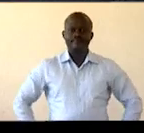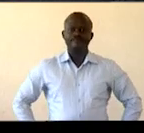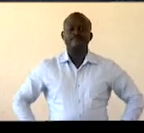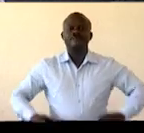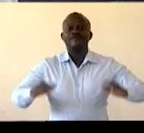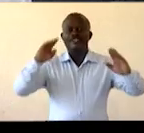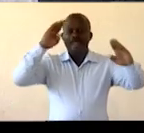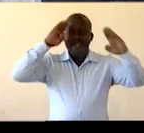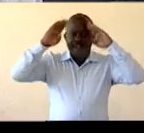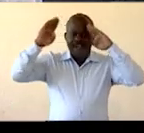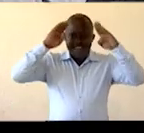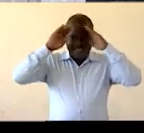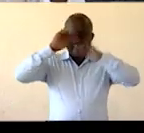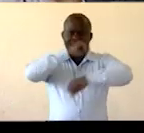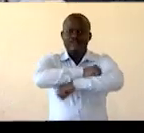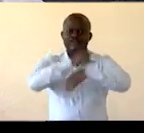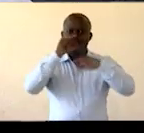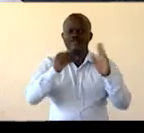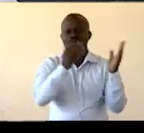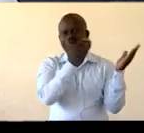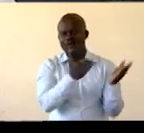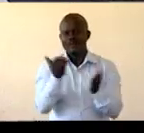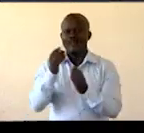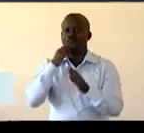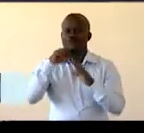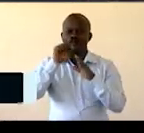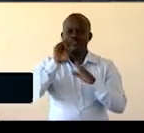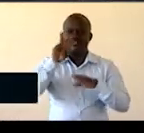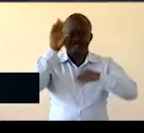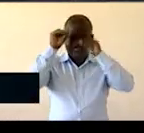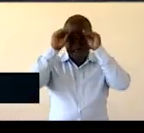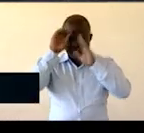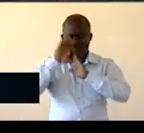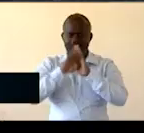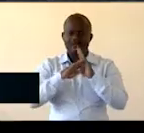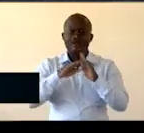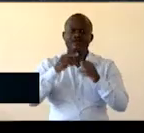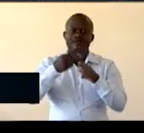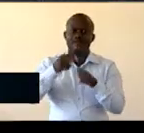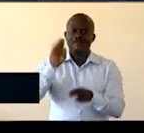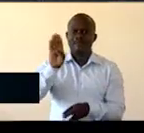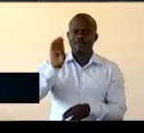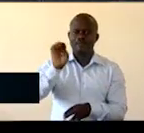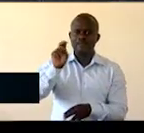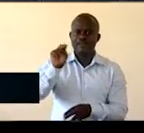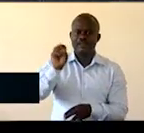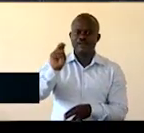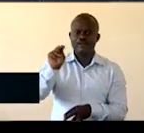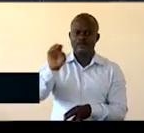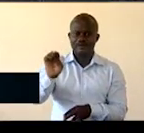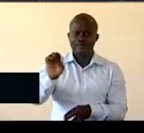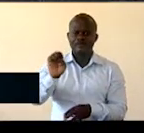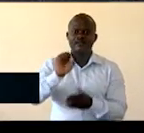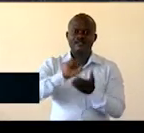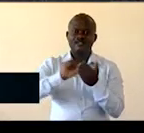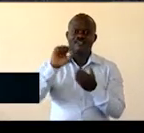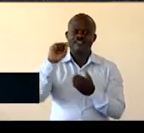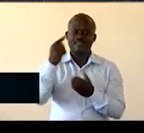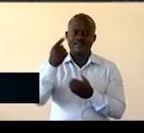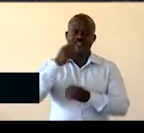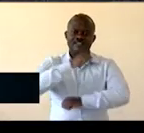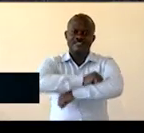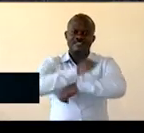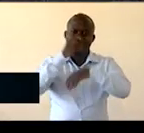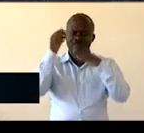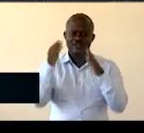Hello students, welcome to TV Learning Program. My name is Benon. I will be taking Senior 1